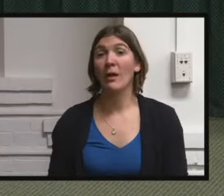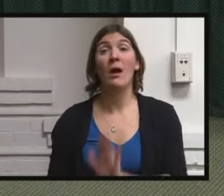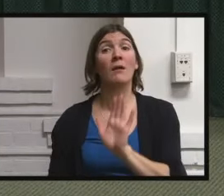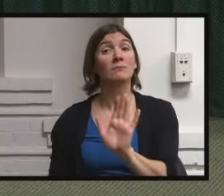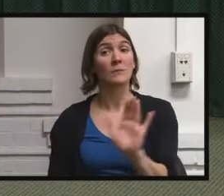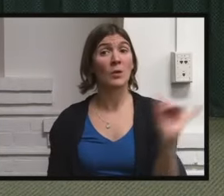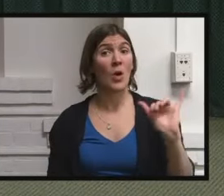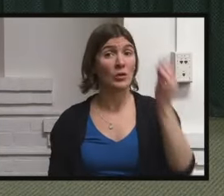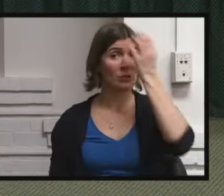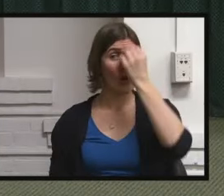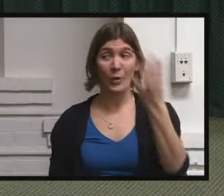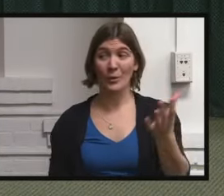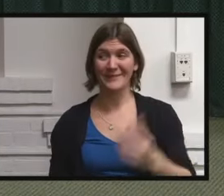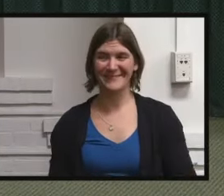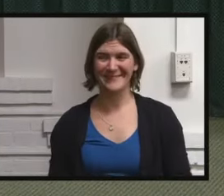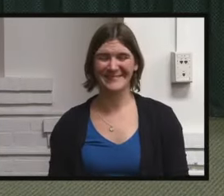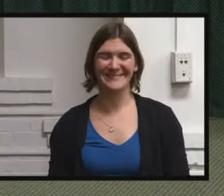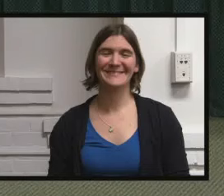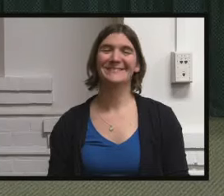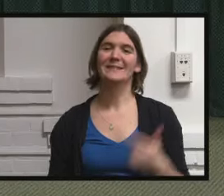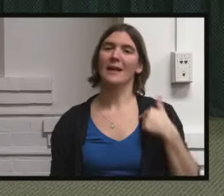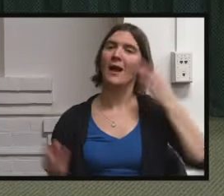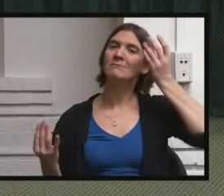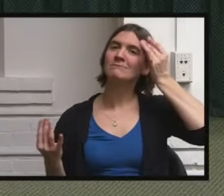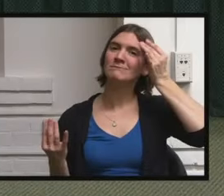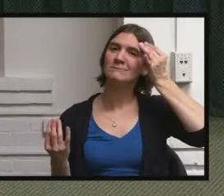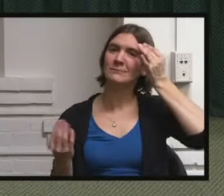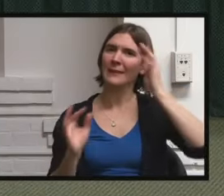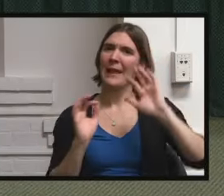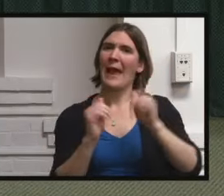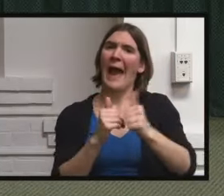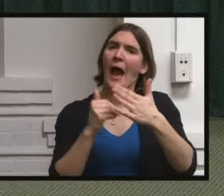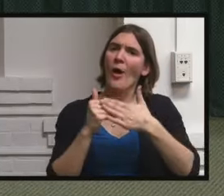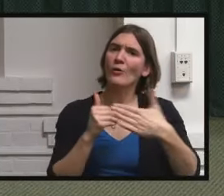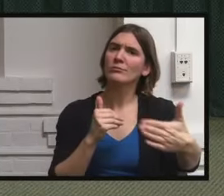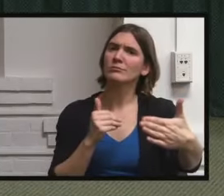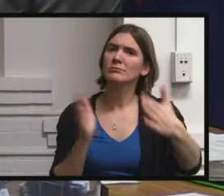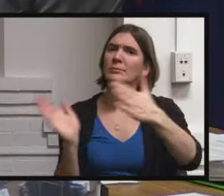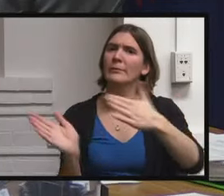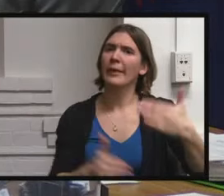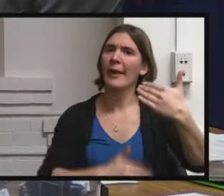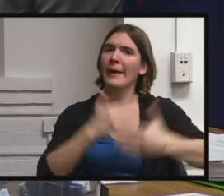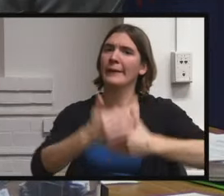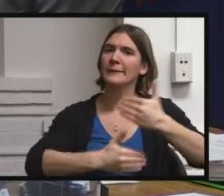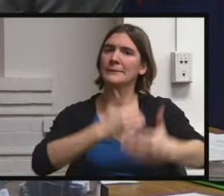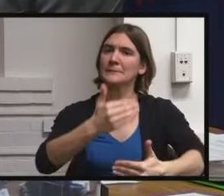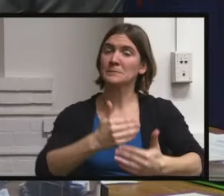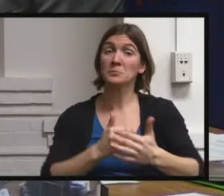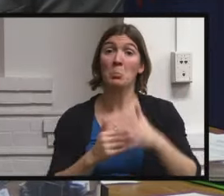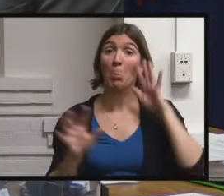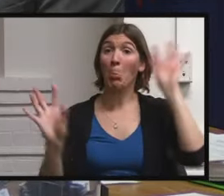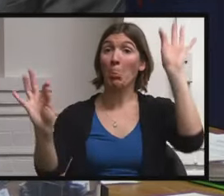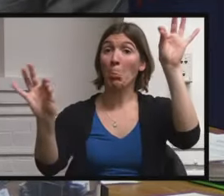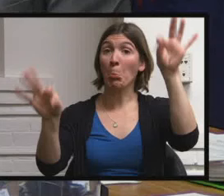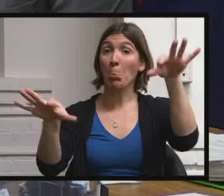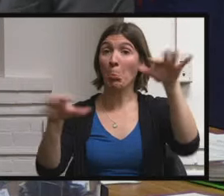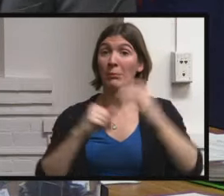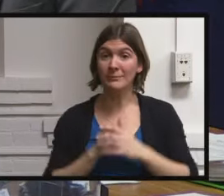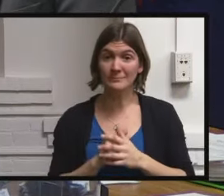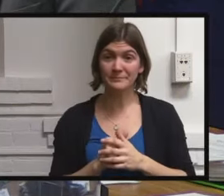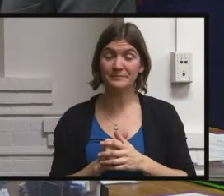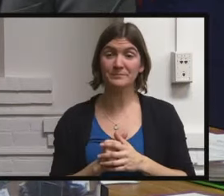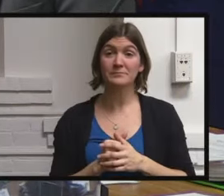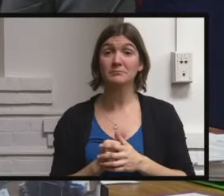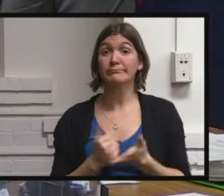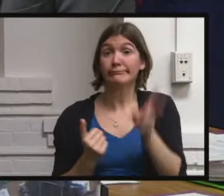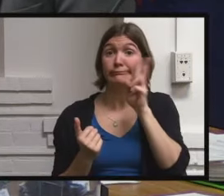procedurally, we've had a number of thoughts about how we might proceed forward, and I thought I would at least begin by